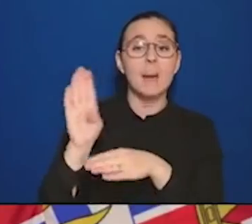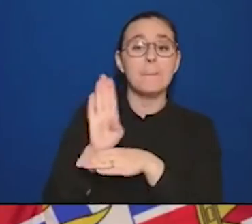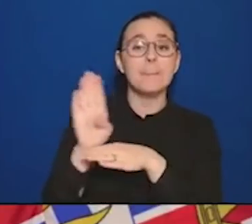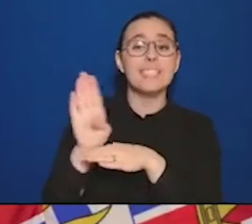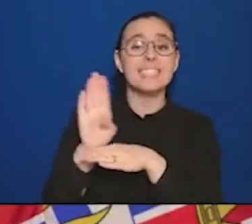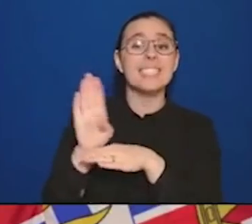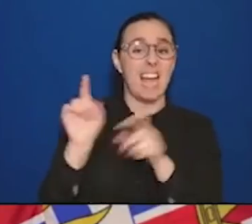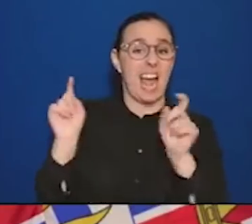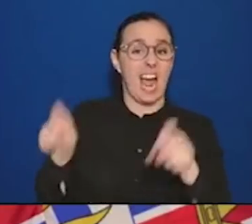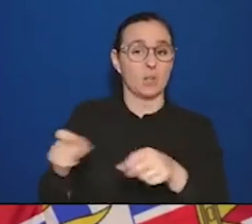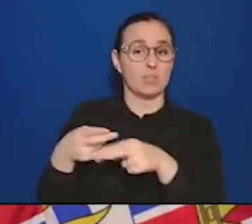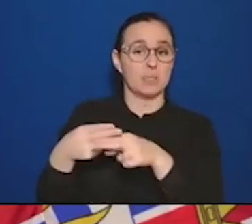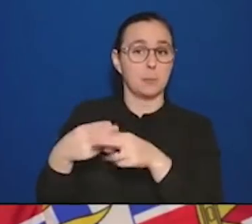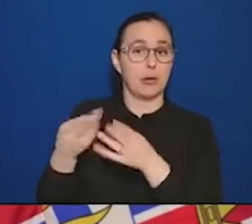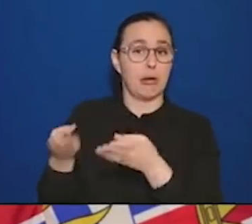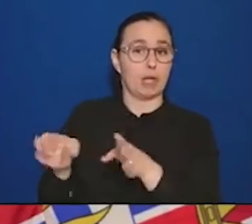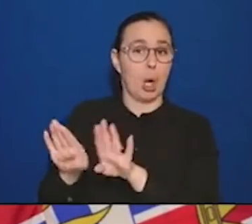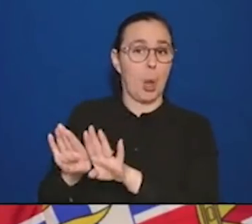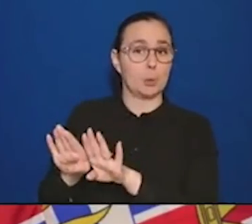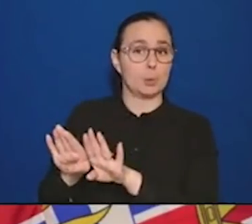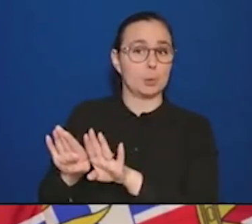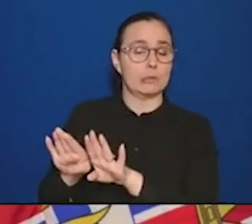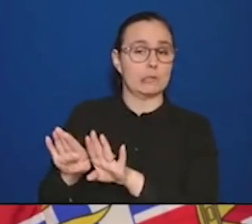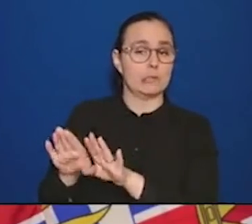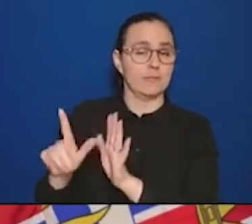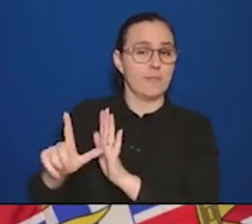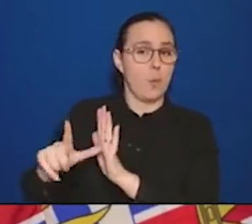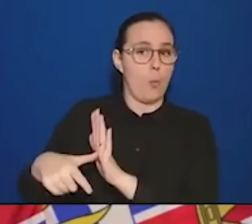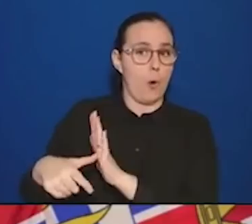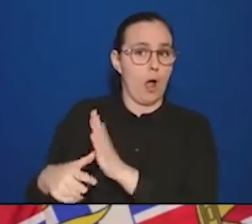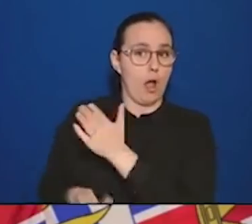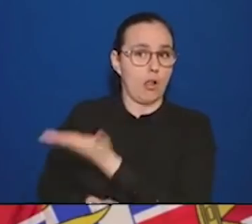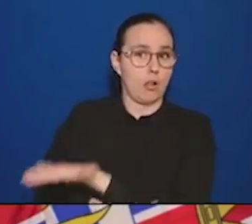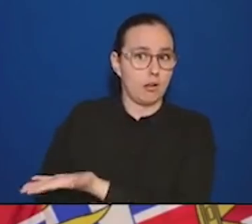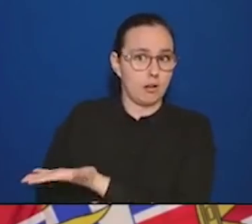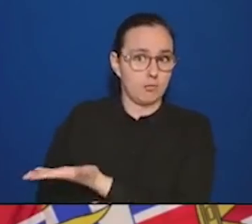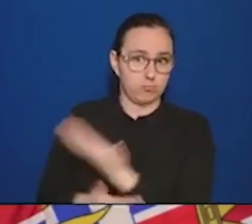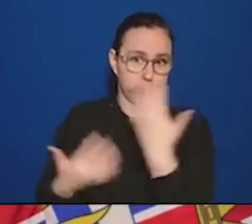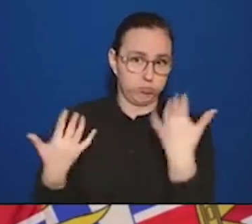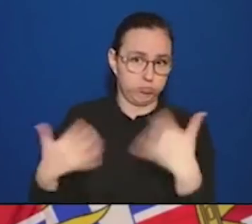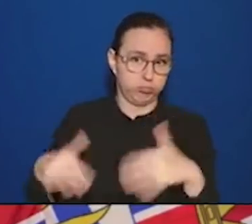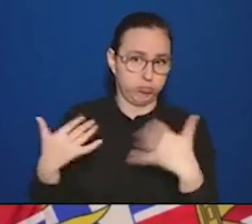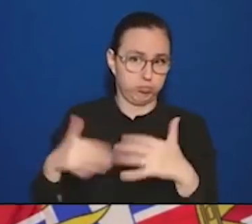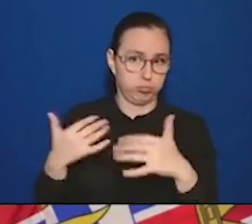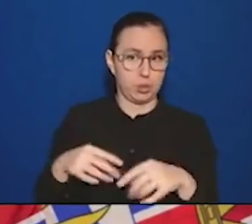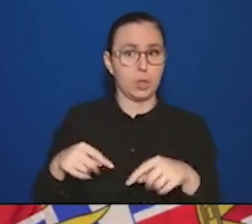a situation for the employers to be in. So I think it's a win for the employer, it's a